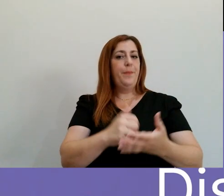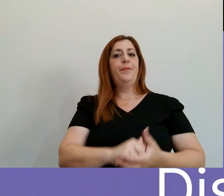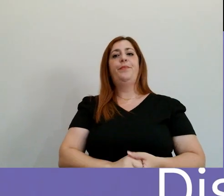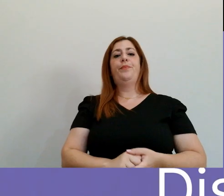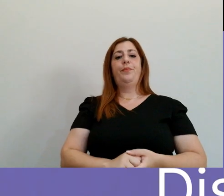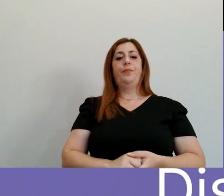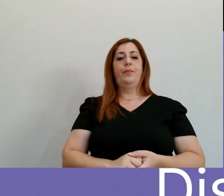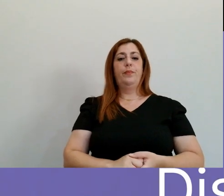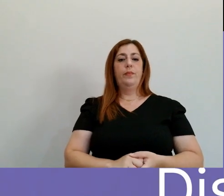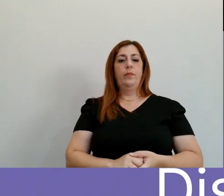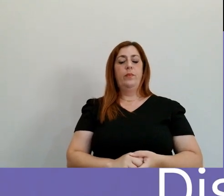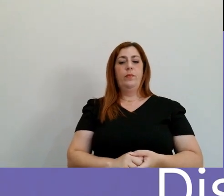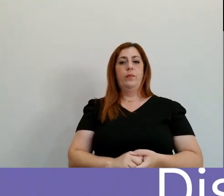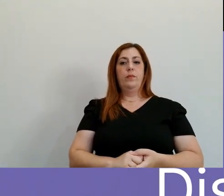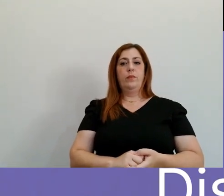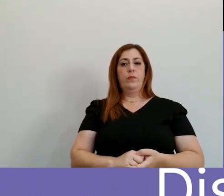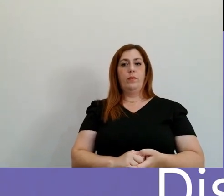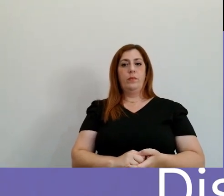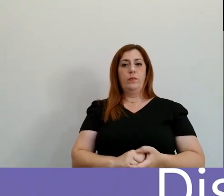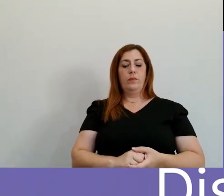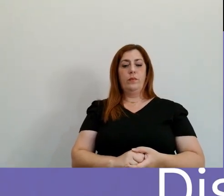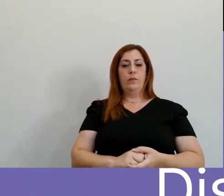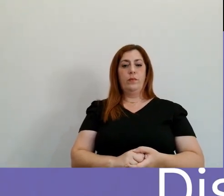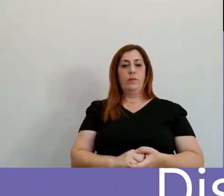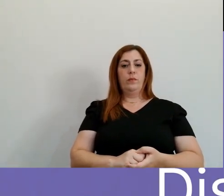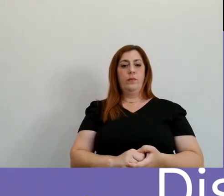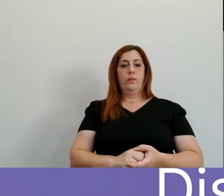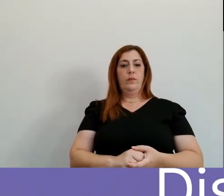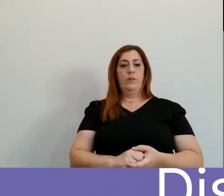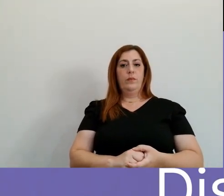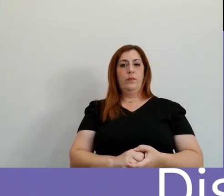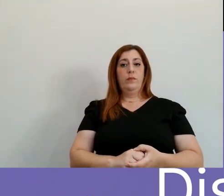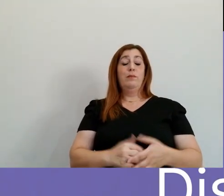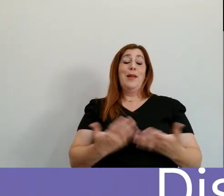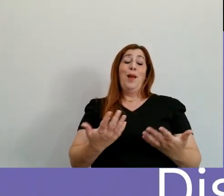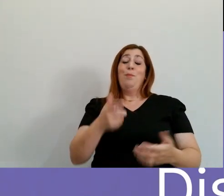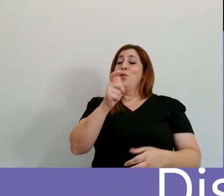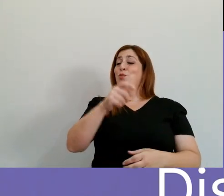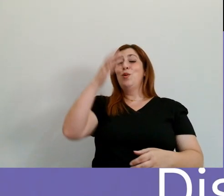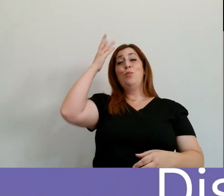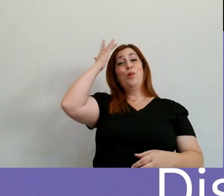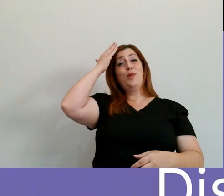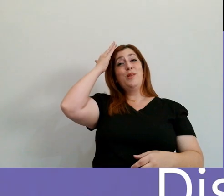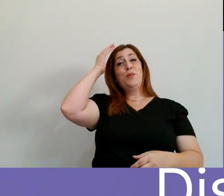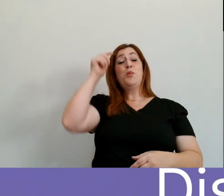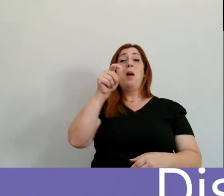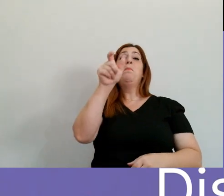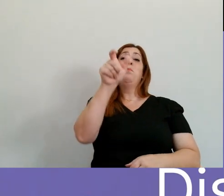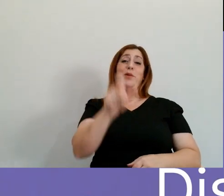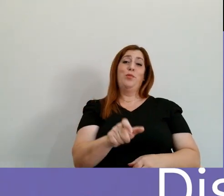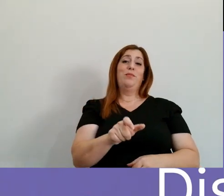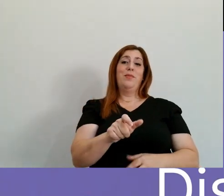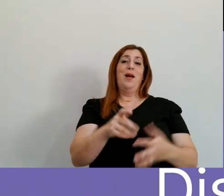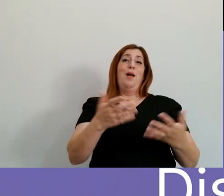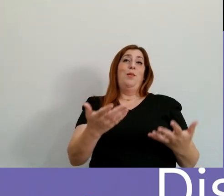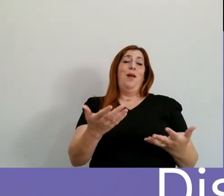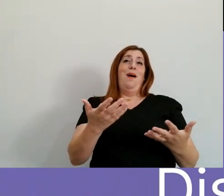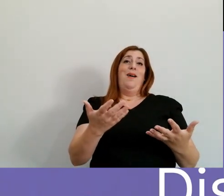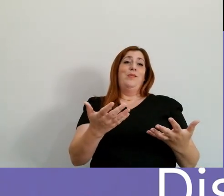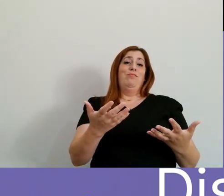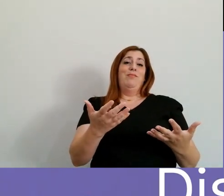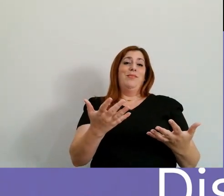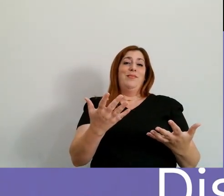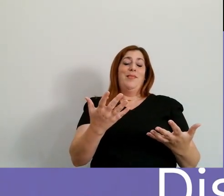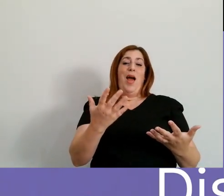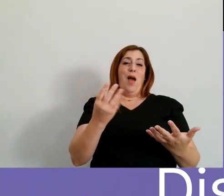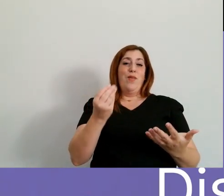it. Yes, I mean, again, autistic people are people, so a lot of things that work with other humans